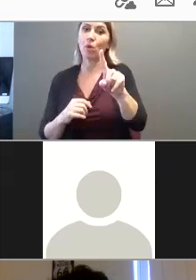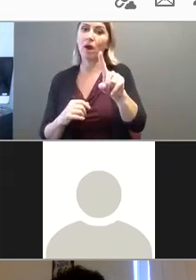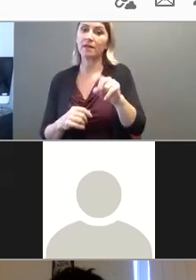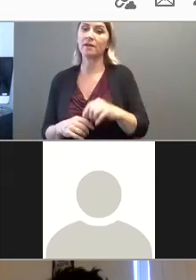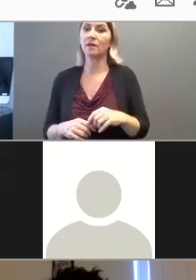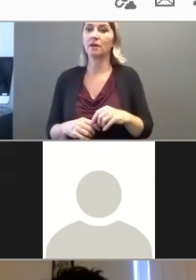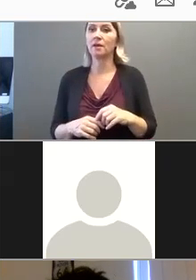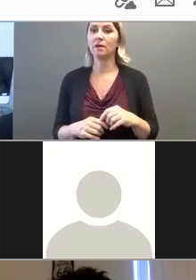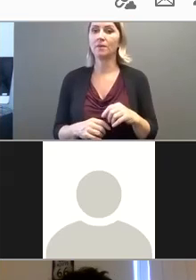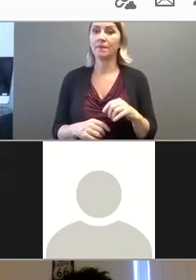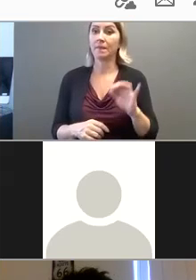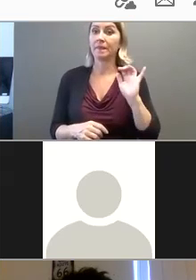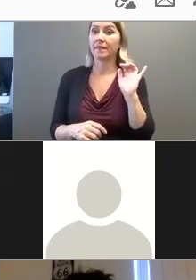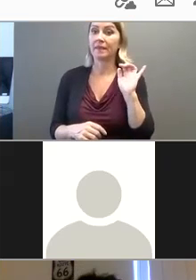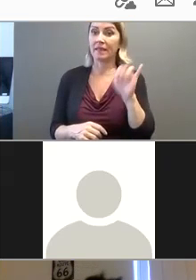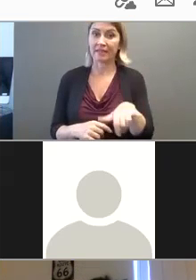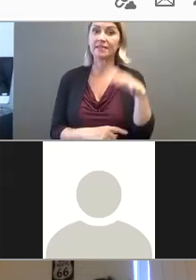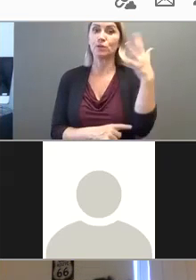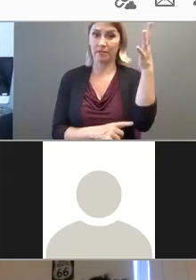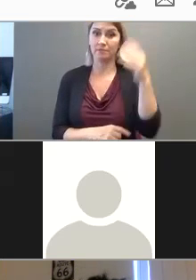vertices -1, it's a tree.